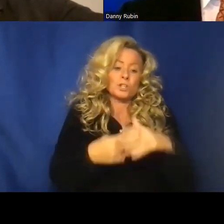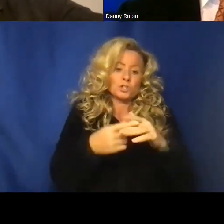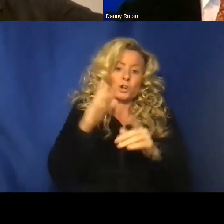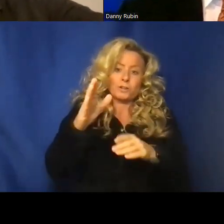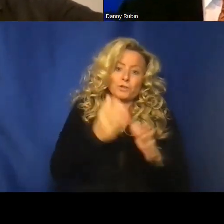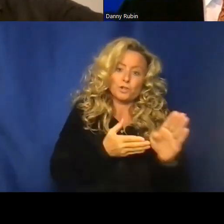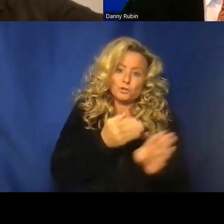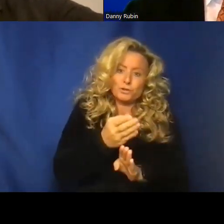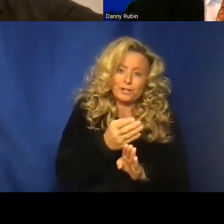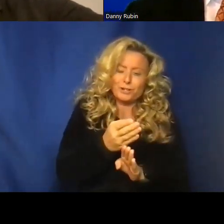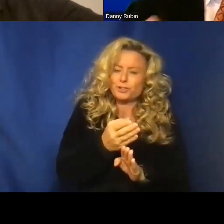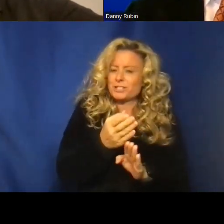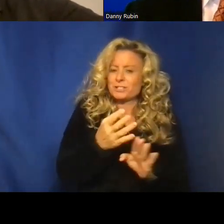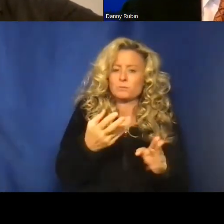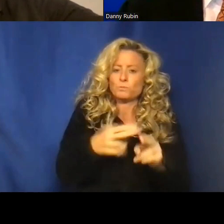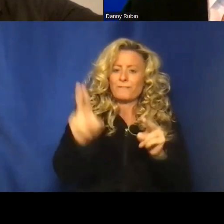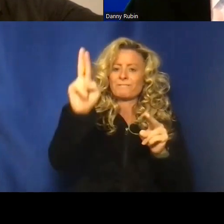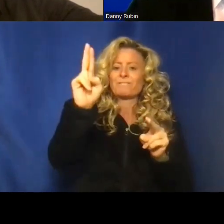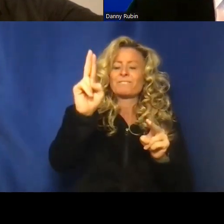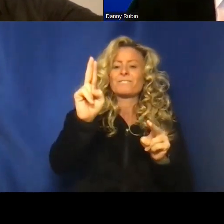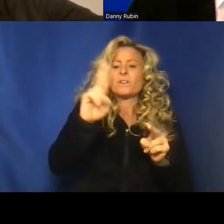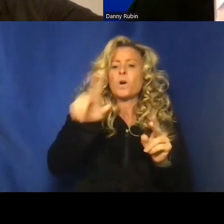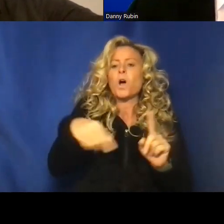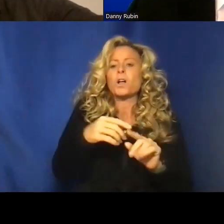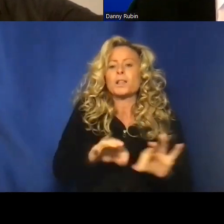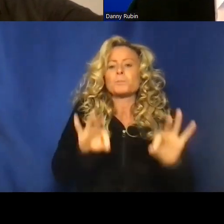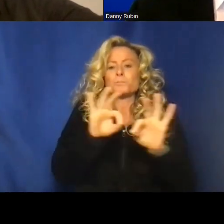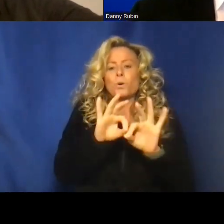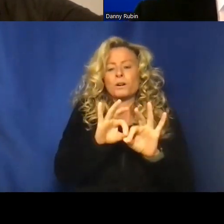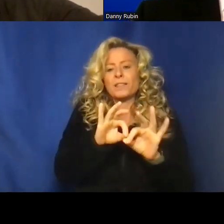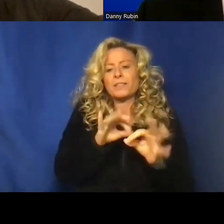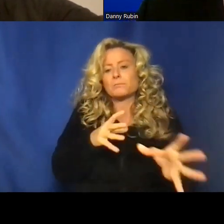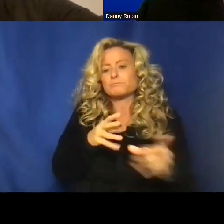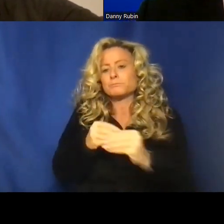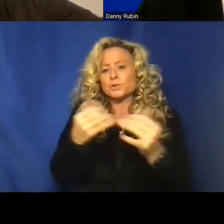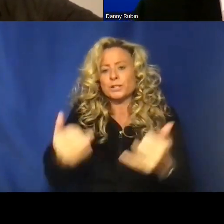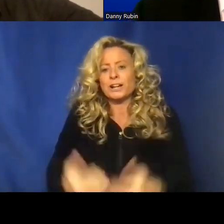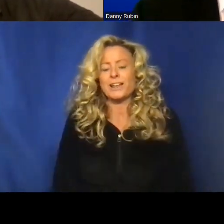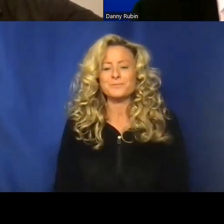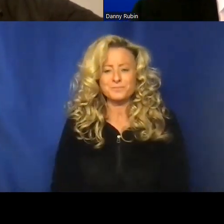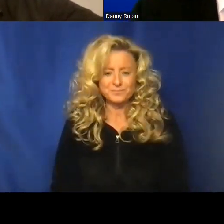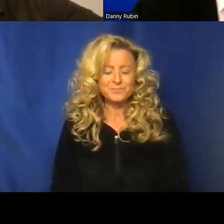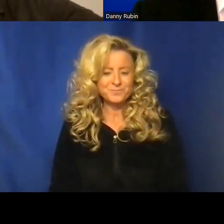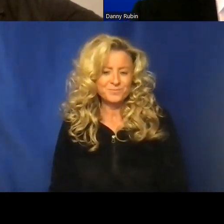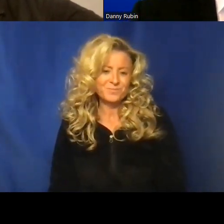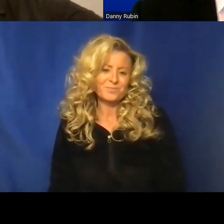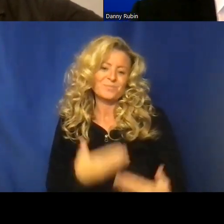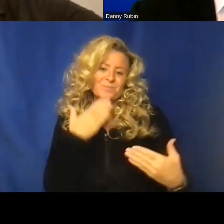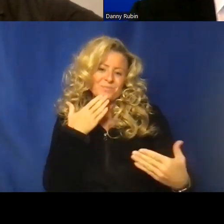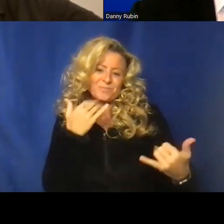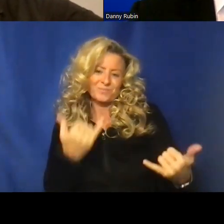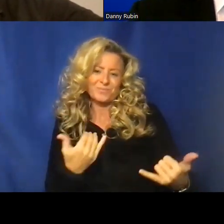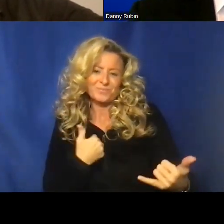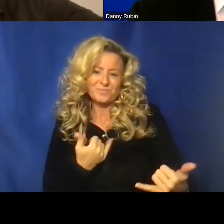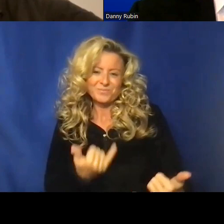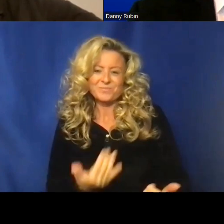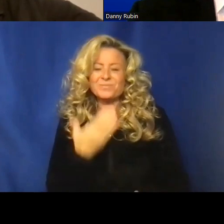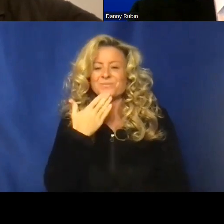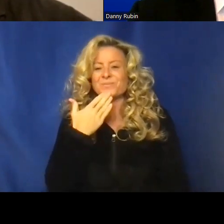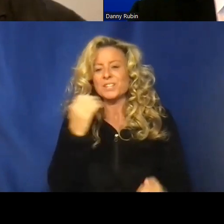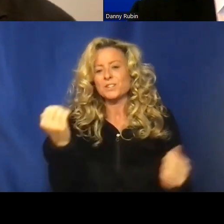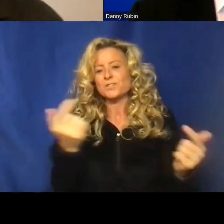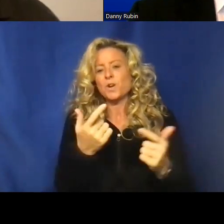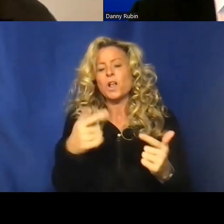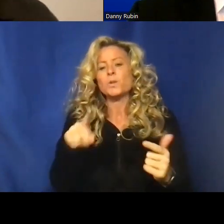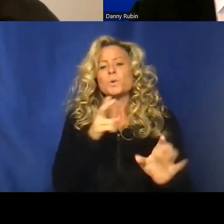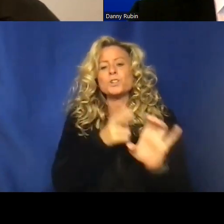career briefly, hit all the important spots, and bring us up to today. Awesome. Well, thanks for having me on, and thanks to everybody